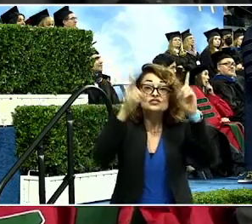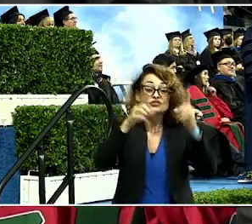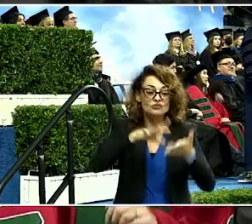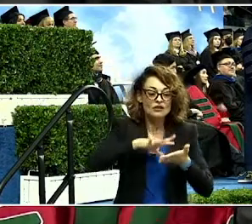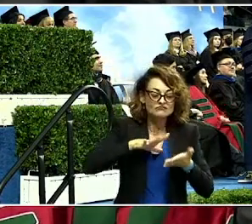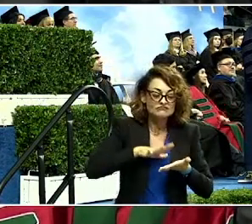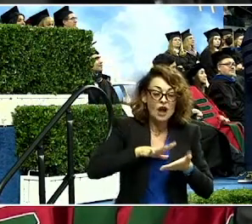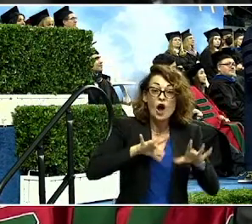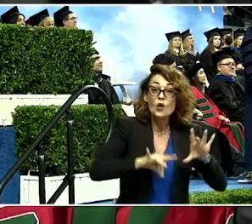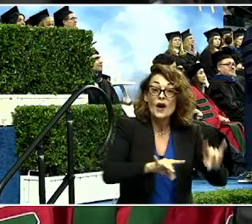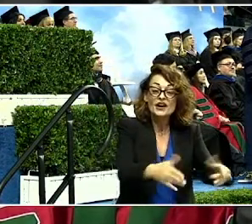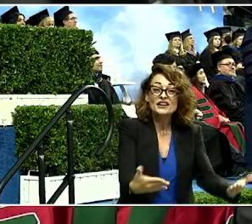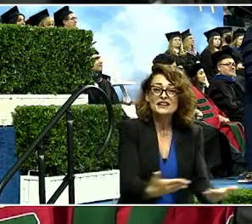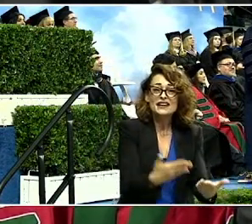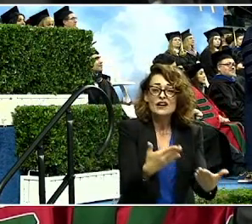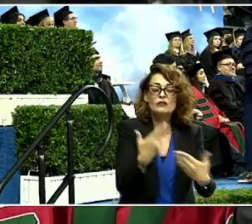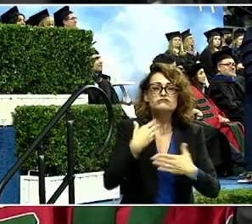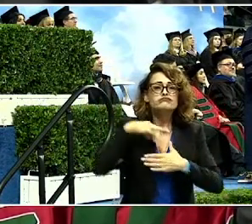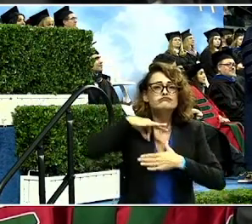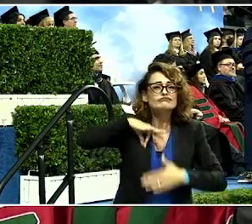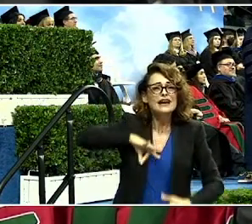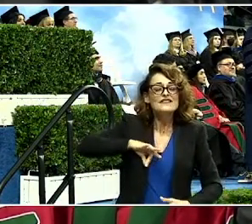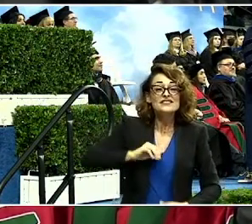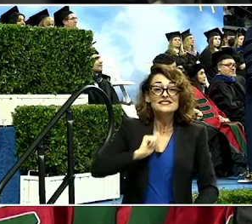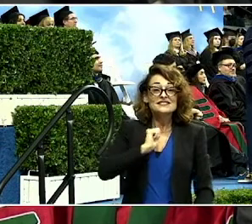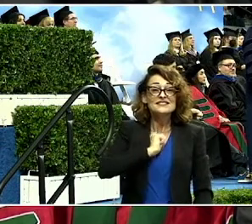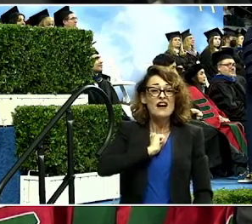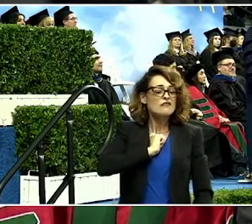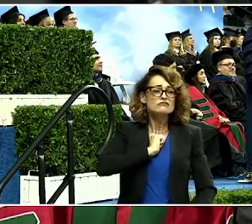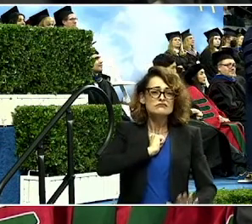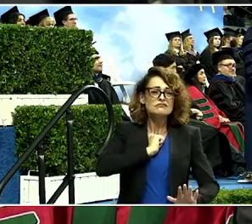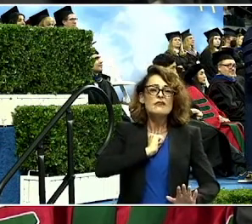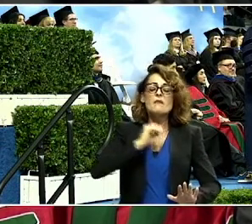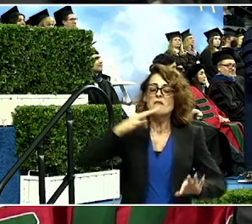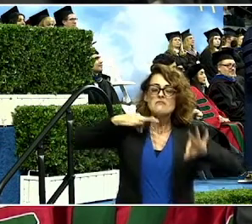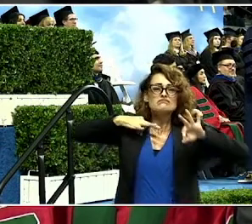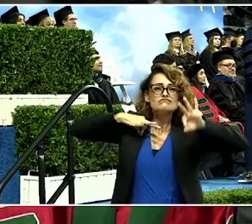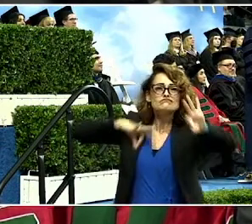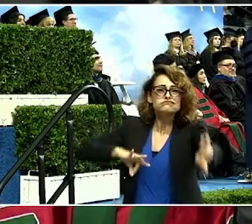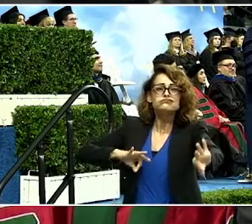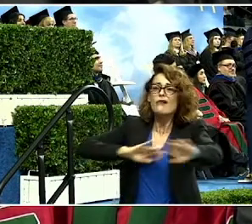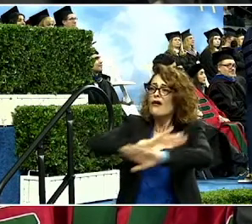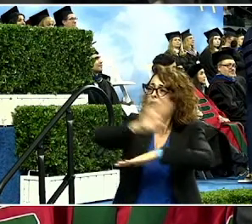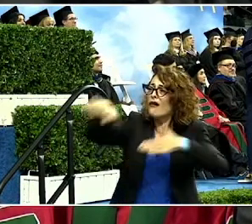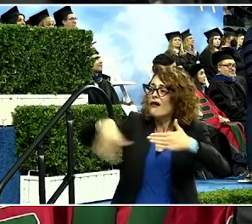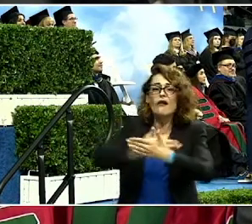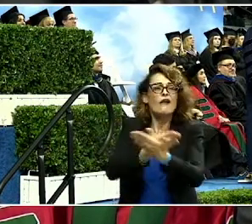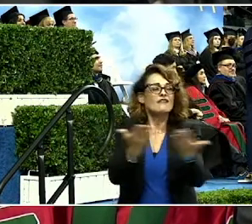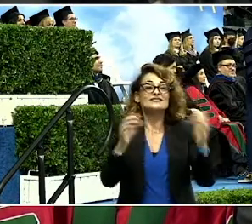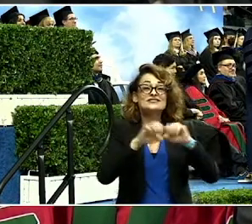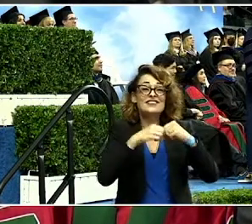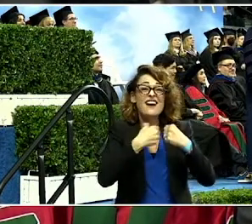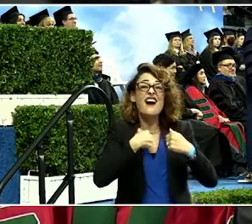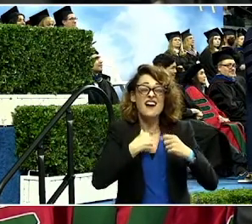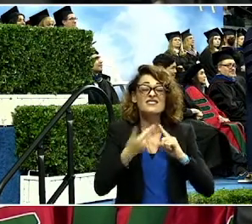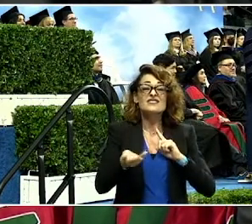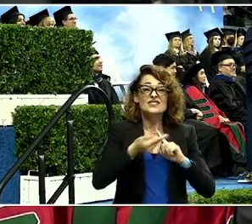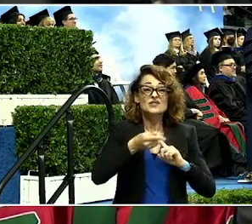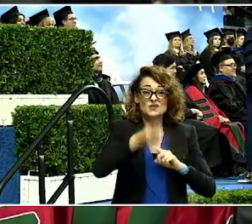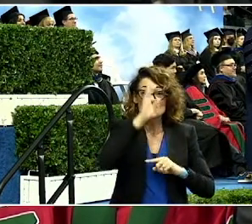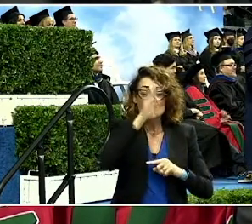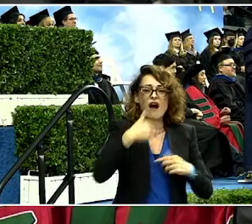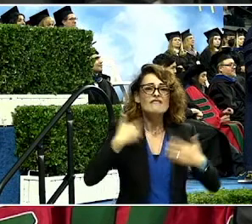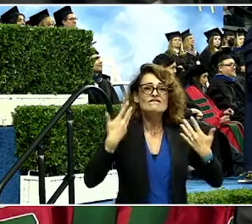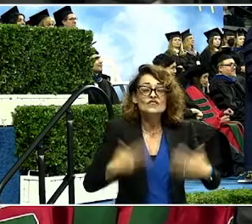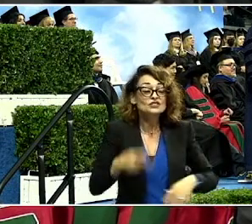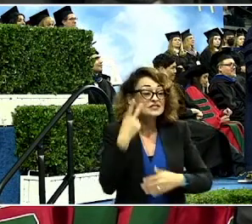well, and that you will use it not just to benefit yourselves, but to benefit all of society. And I'm convinced you'll do that. I've seen the